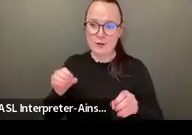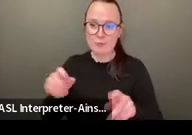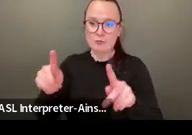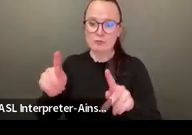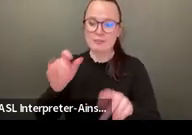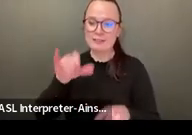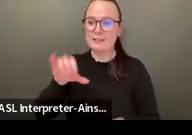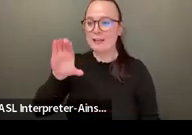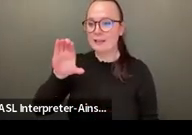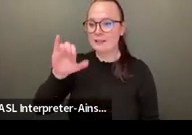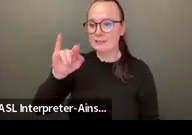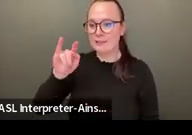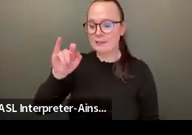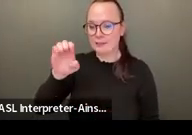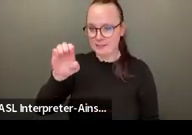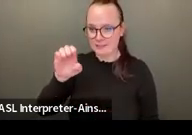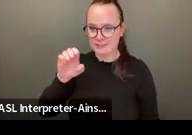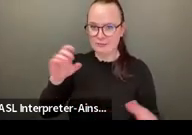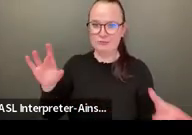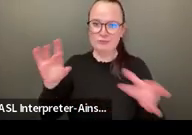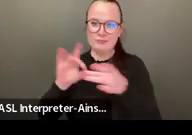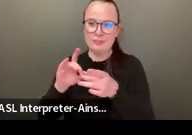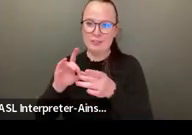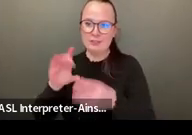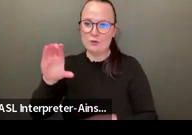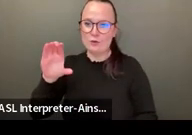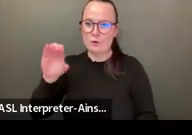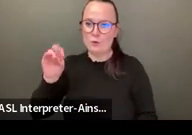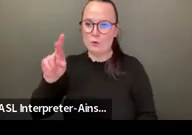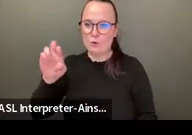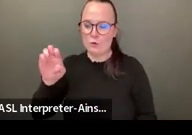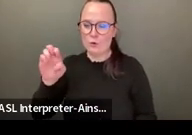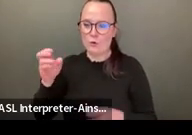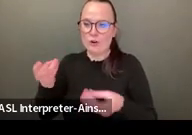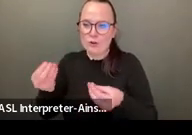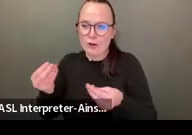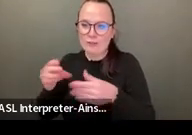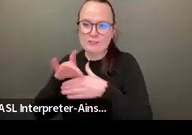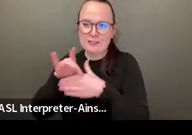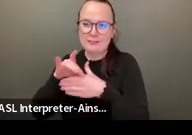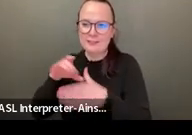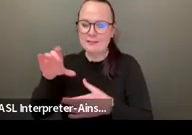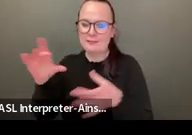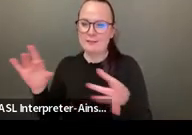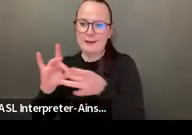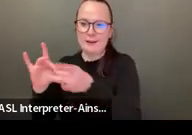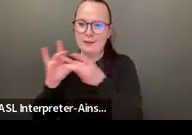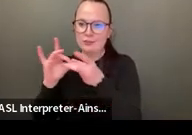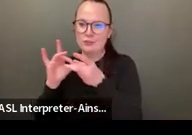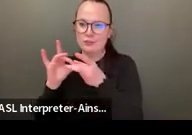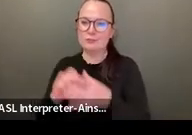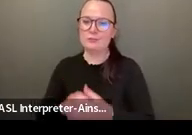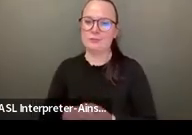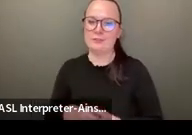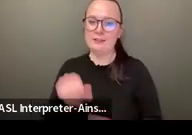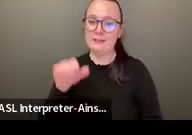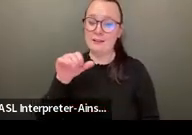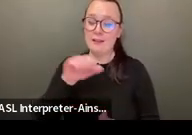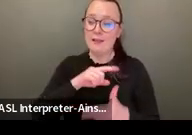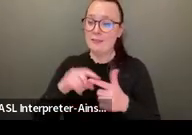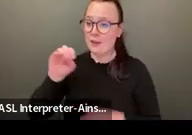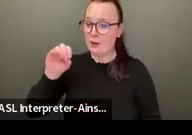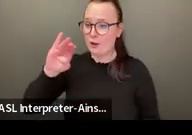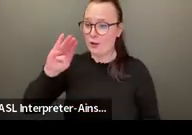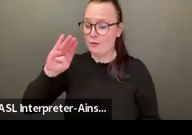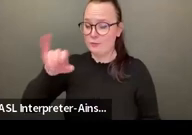to those core content connectors or the alternate academic achievement standards. And then those objectives just break down